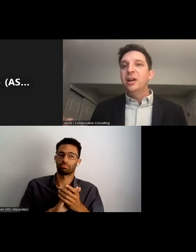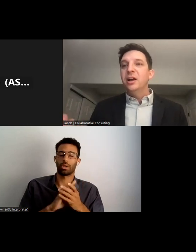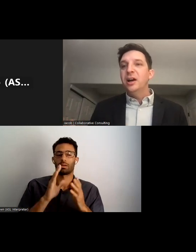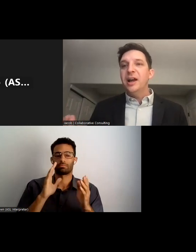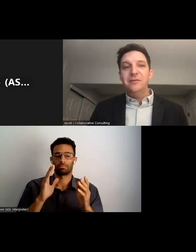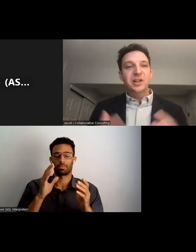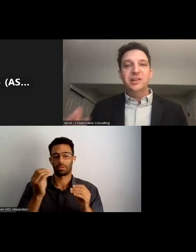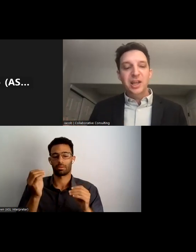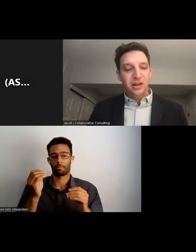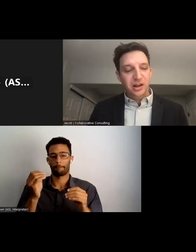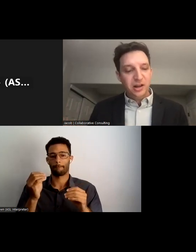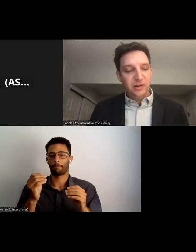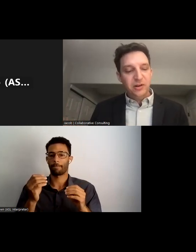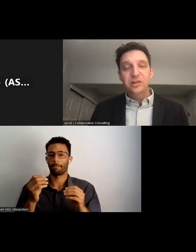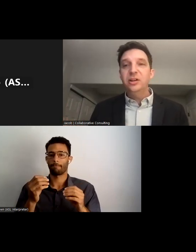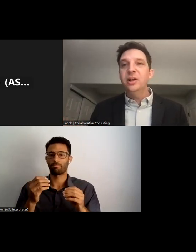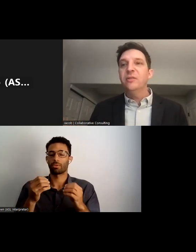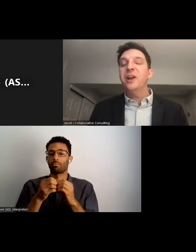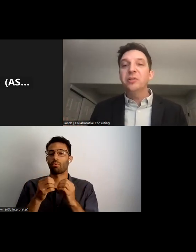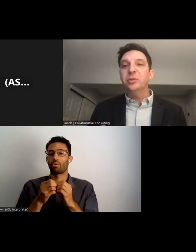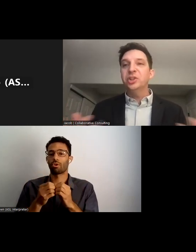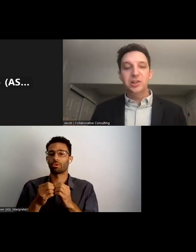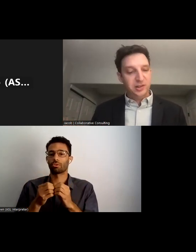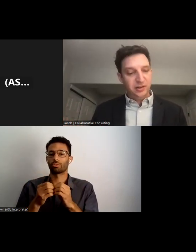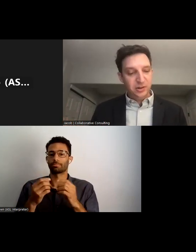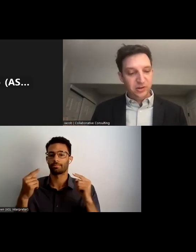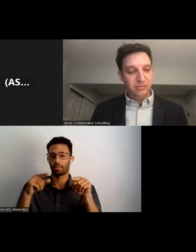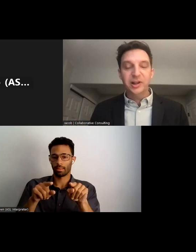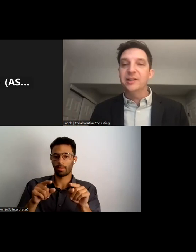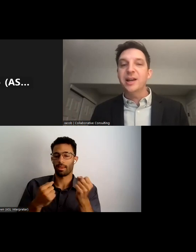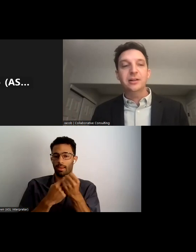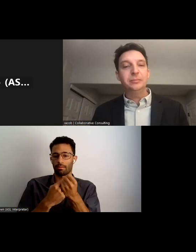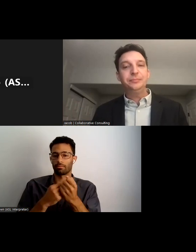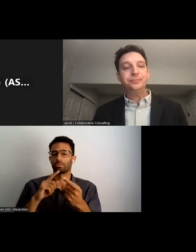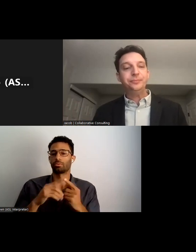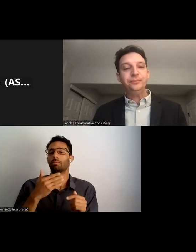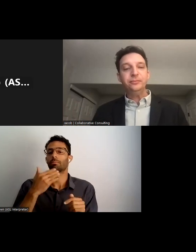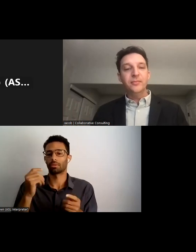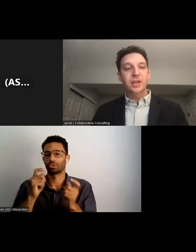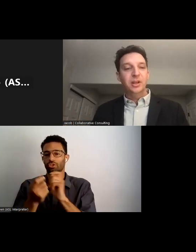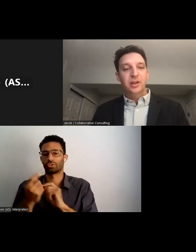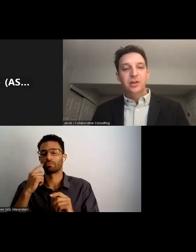align advocacy around favorable changes to the Older Americans Act.